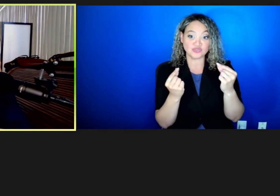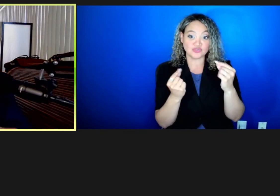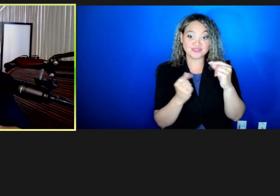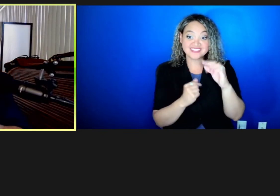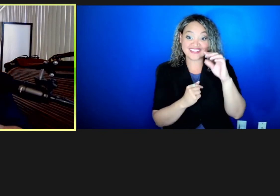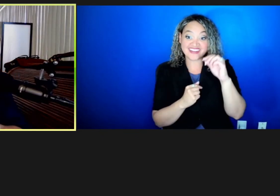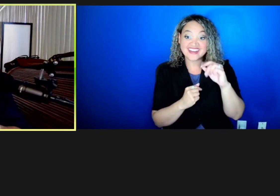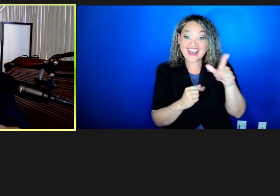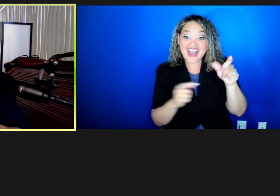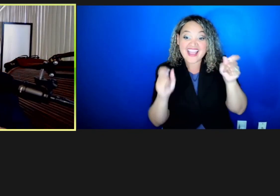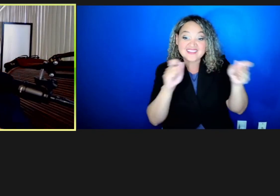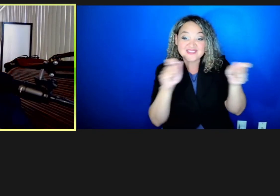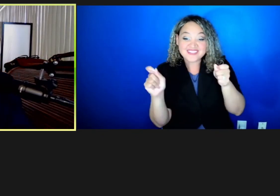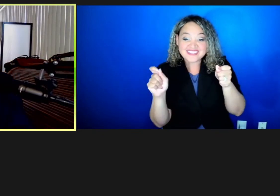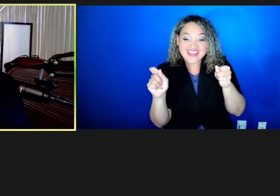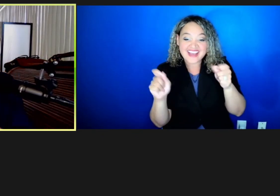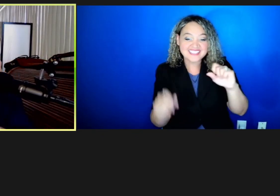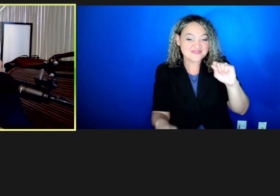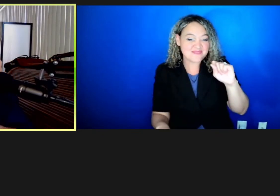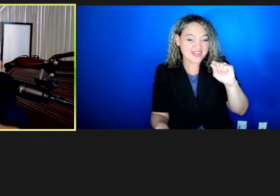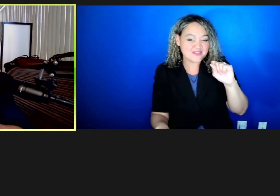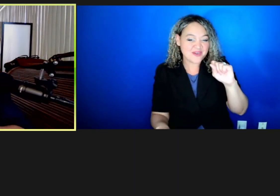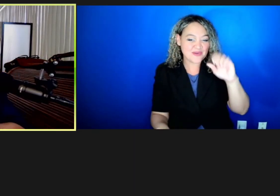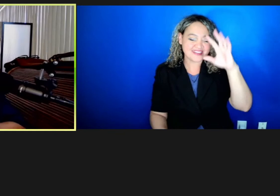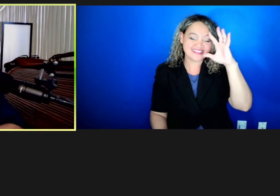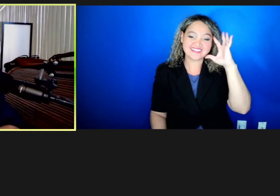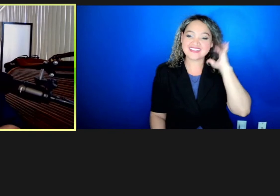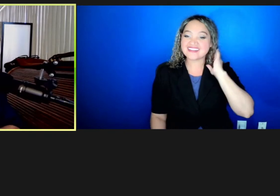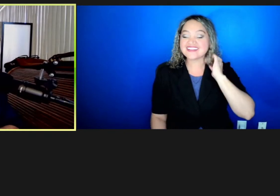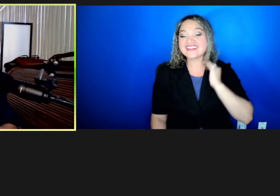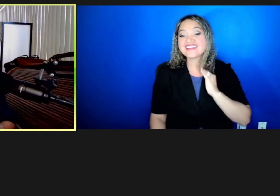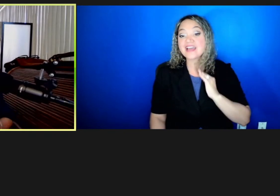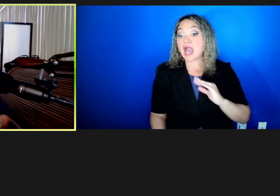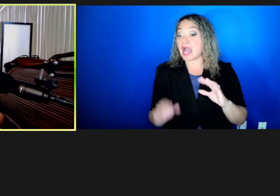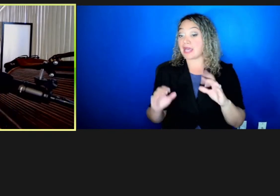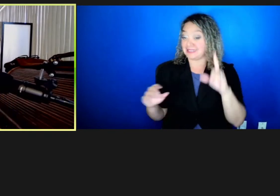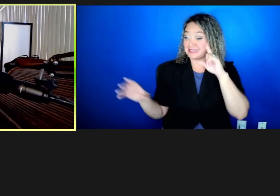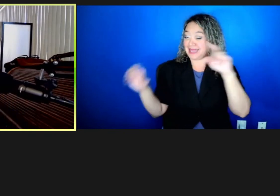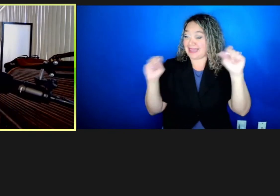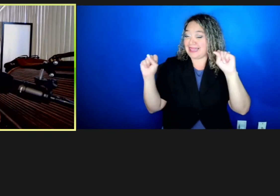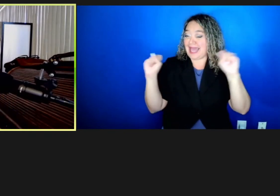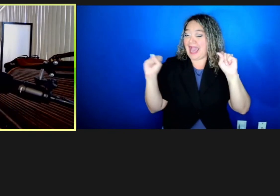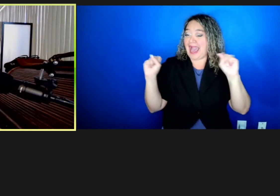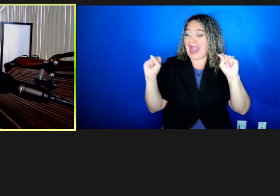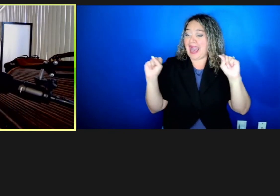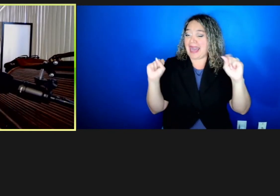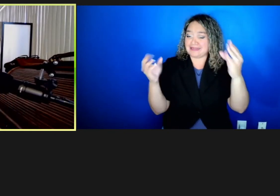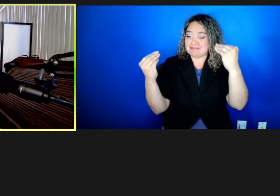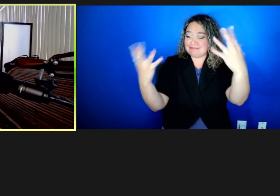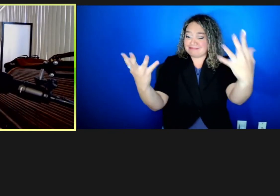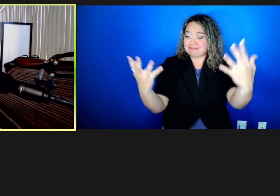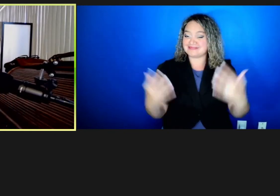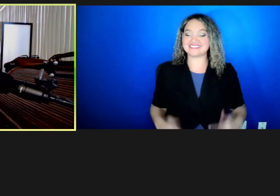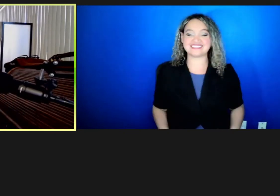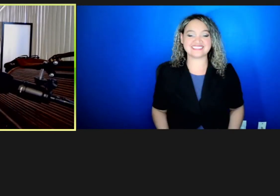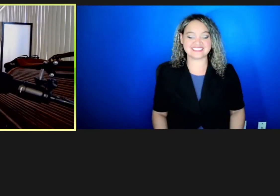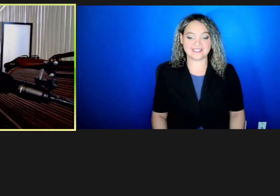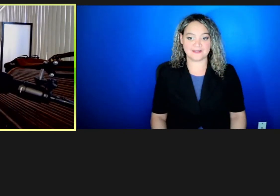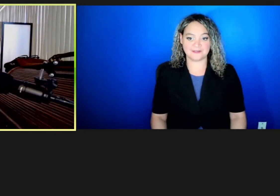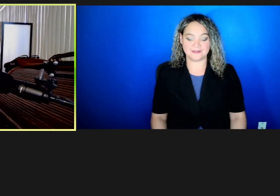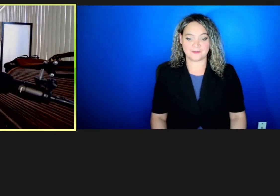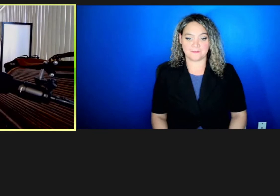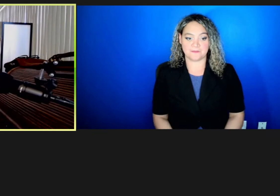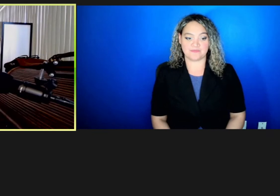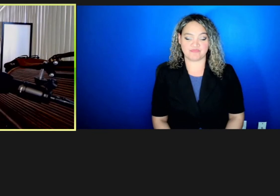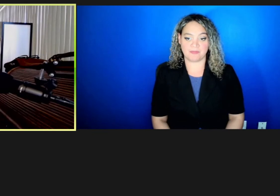now I have to adjust your Christy mic. is going to adjust these mics, and I'm going to turn away because it is so very loud. Yes, it's very